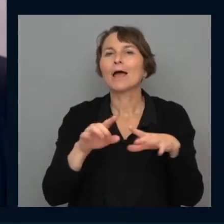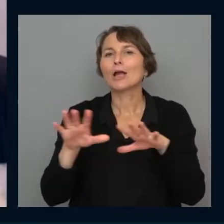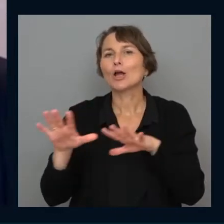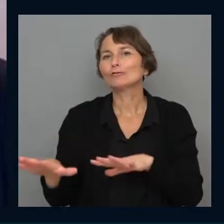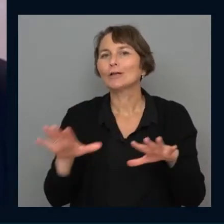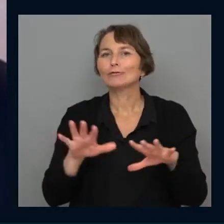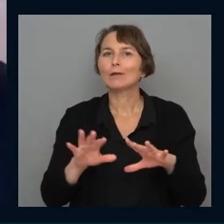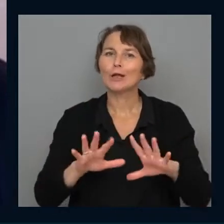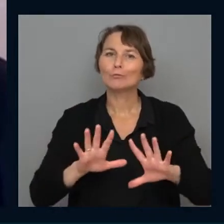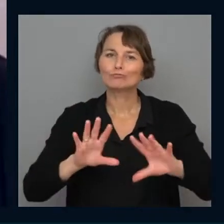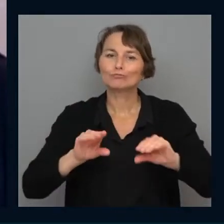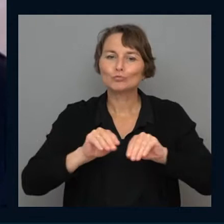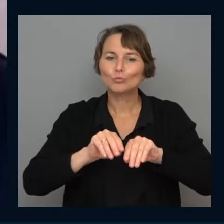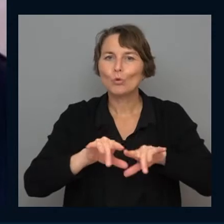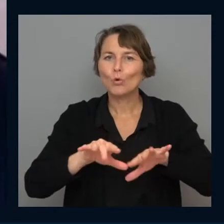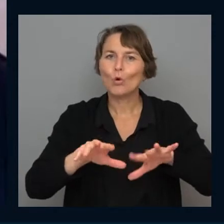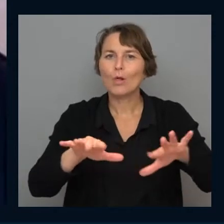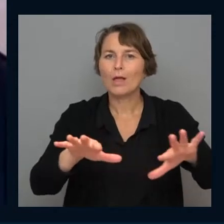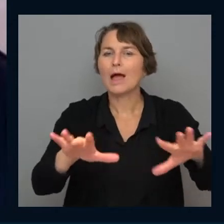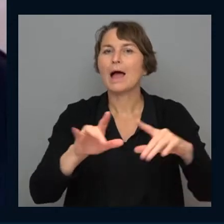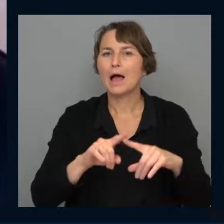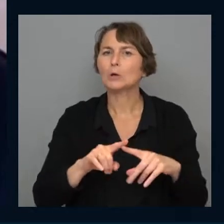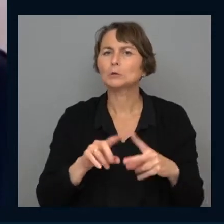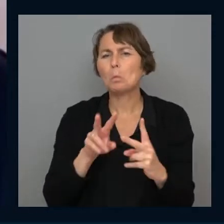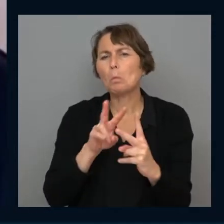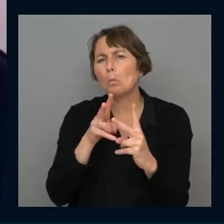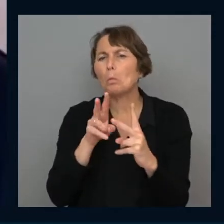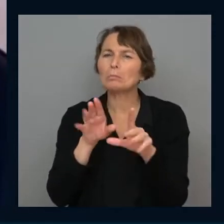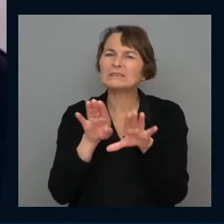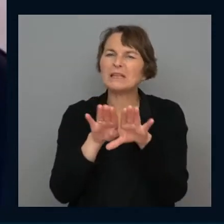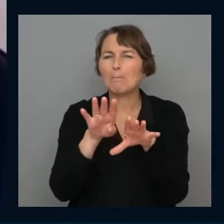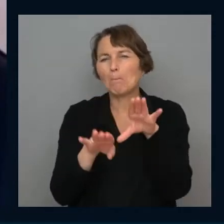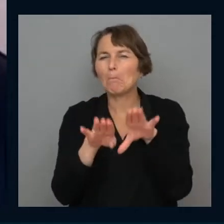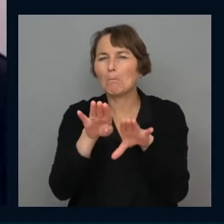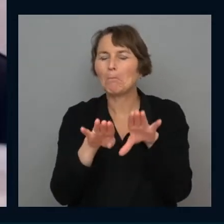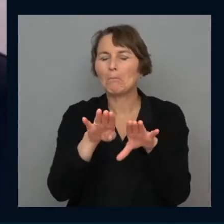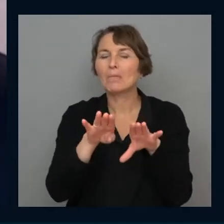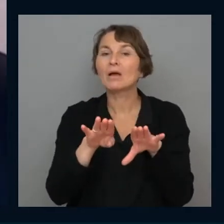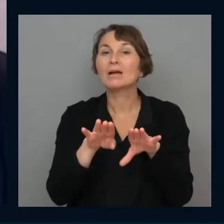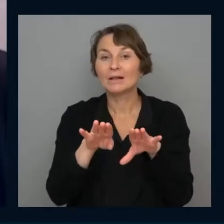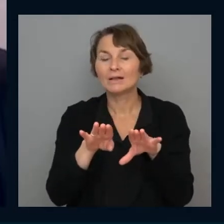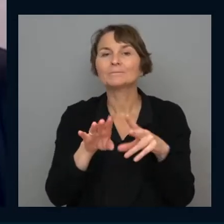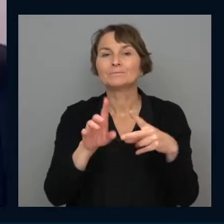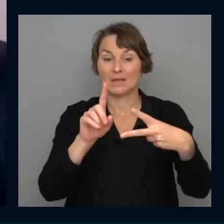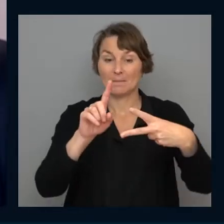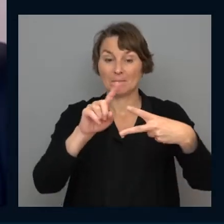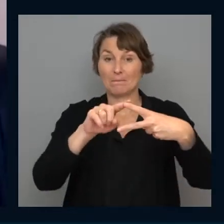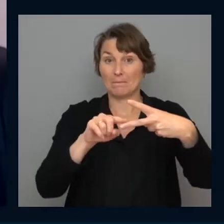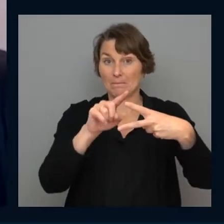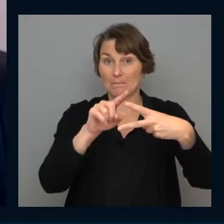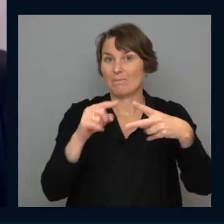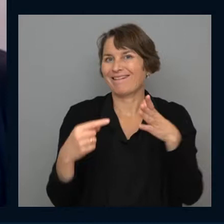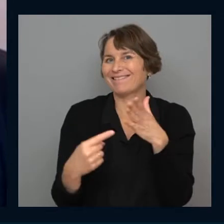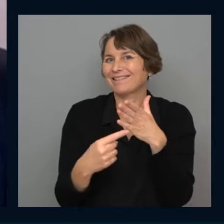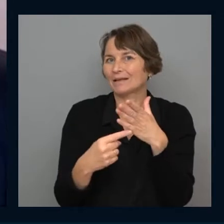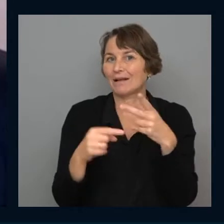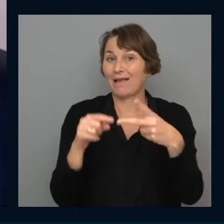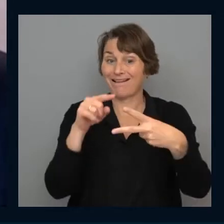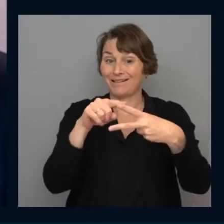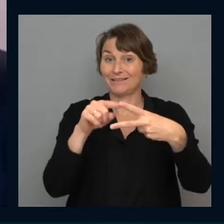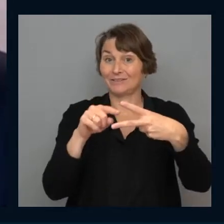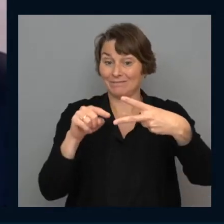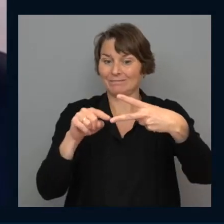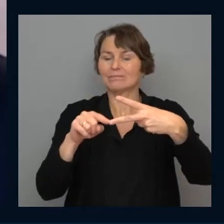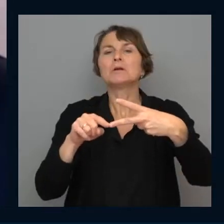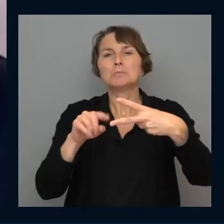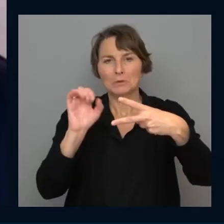of a designated metric. They are fairly similar, but using the technology kind of behind the scenes like Kubernetes allows you to roll out and